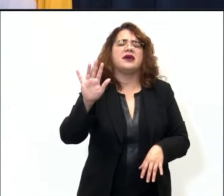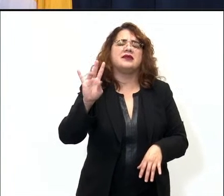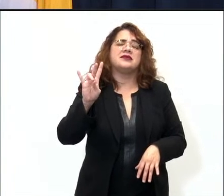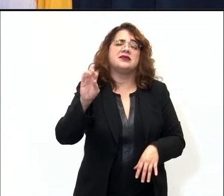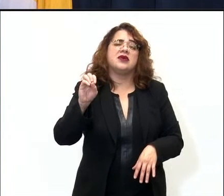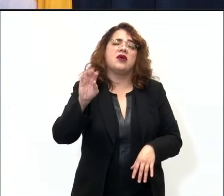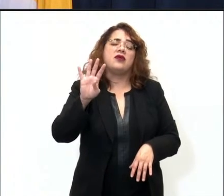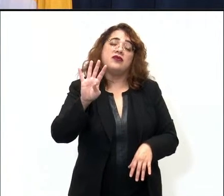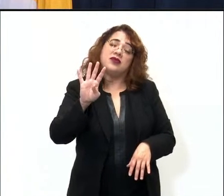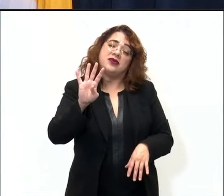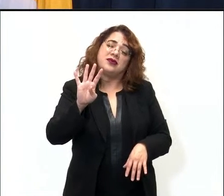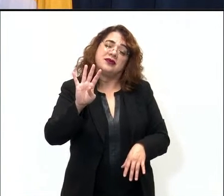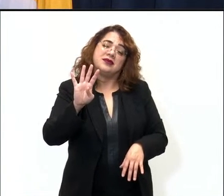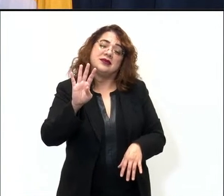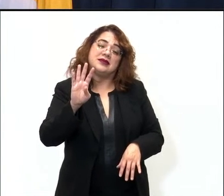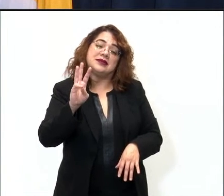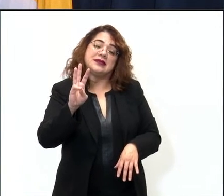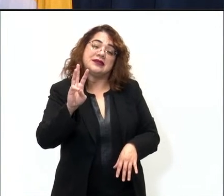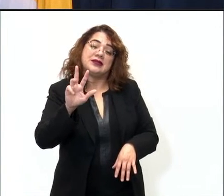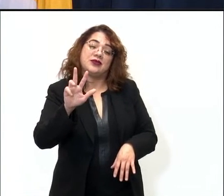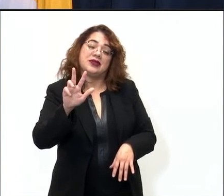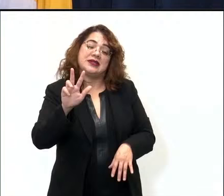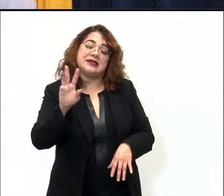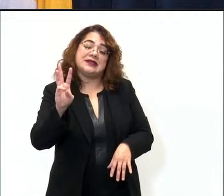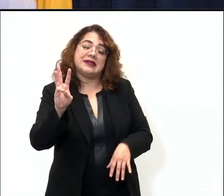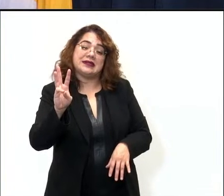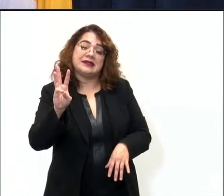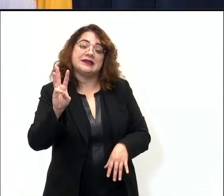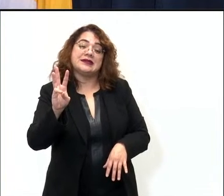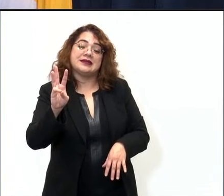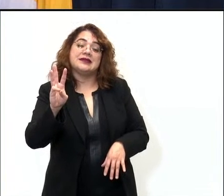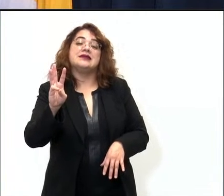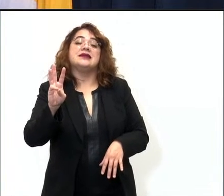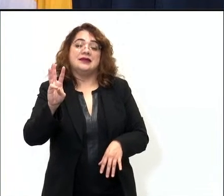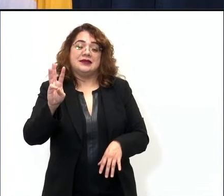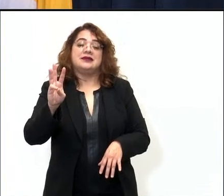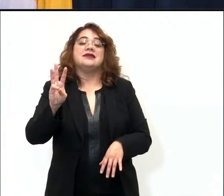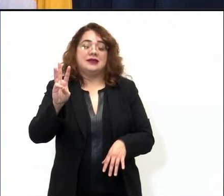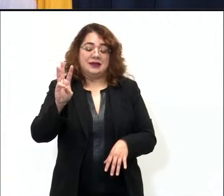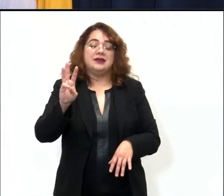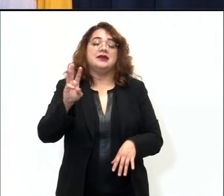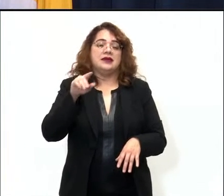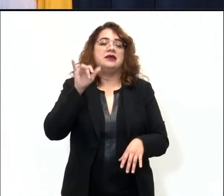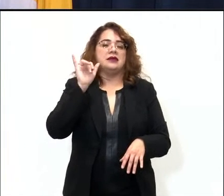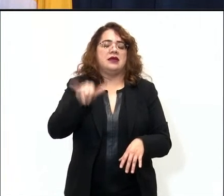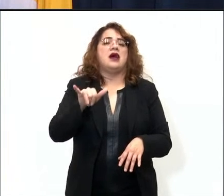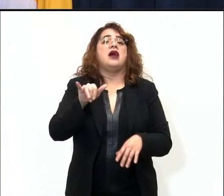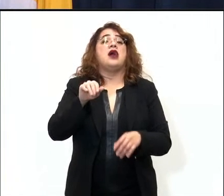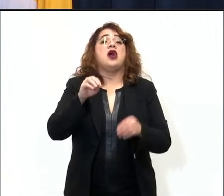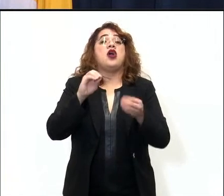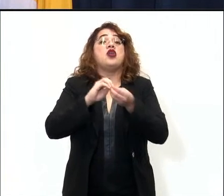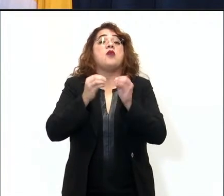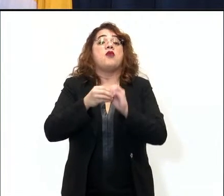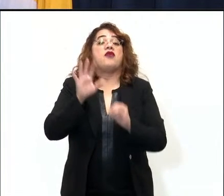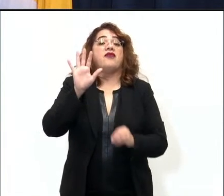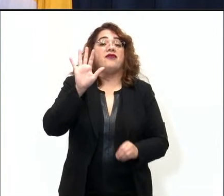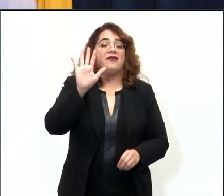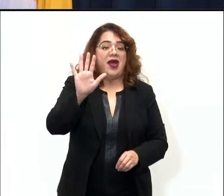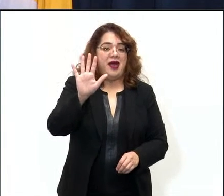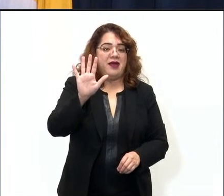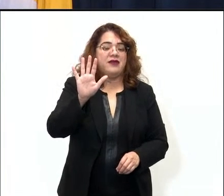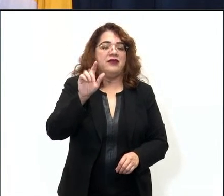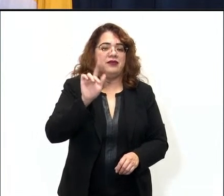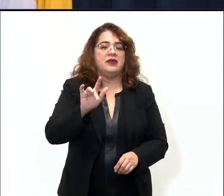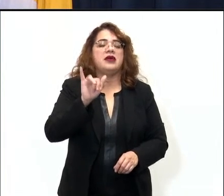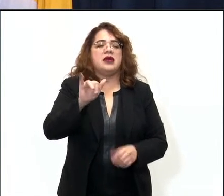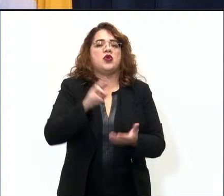570-4636, and pressing the number 5. So you want to make sure that knowing that number 5 is for the resource line. This is